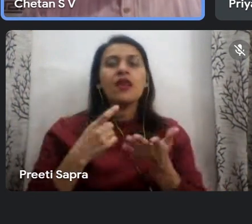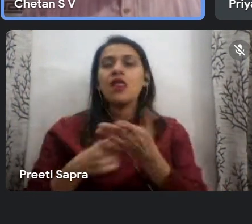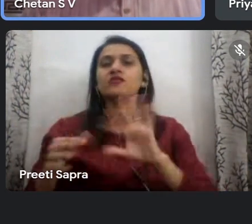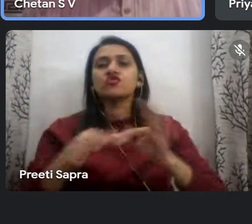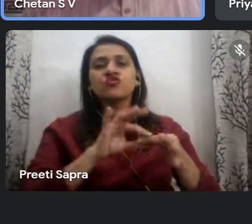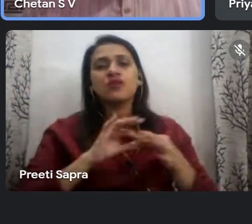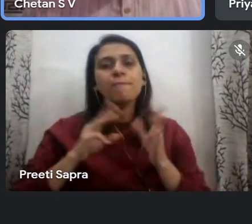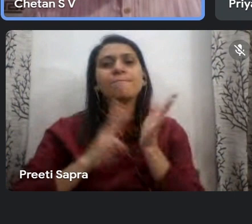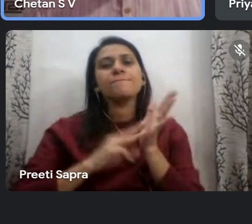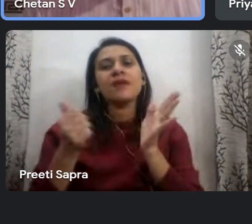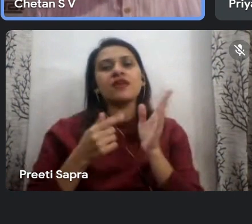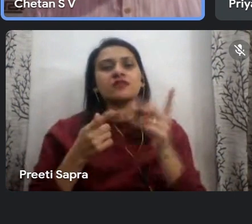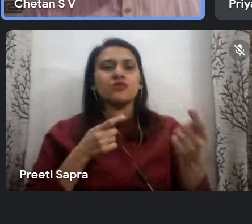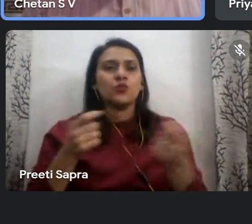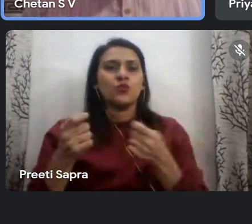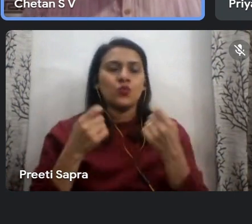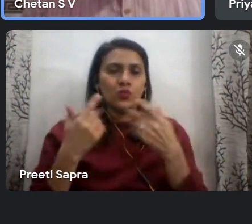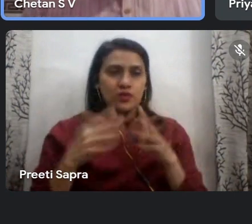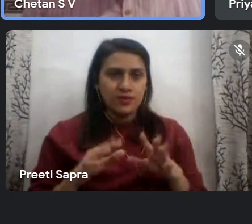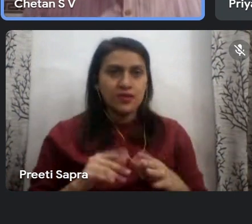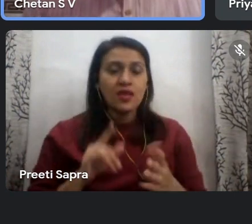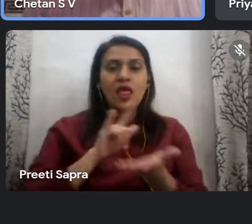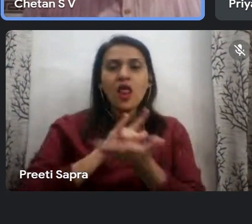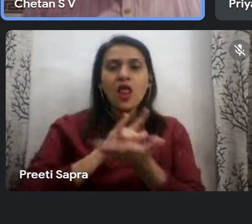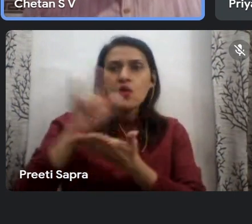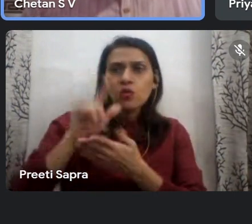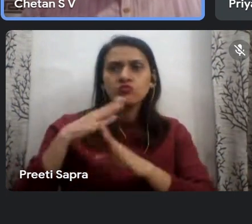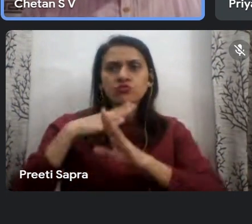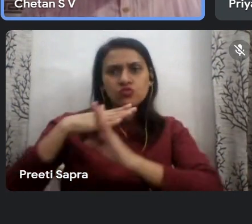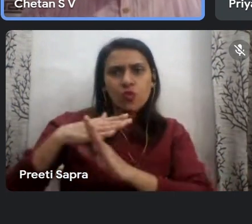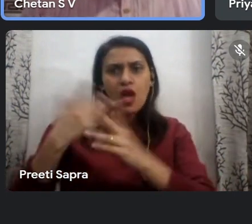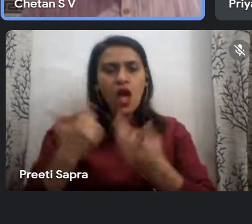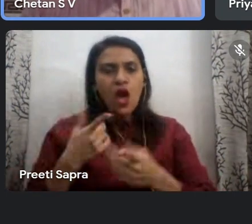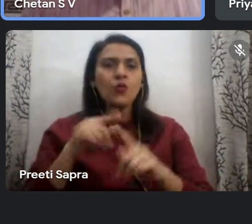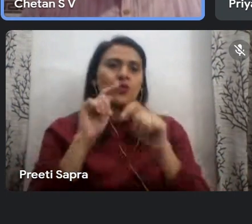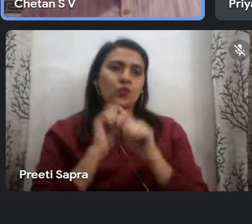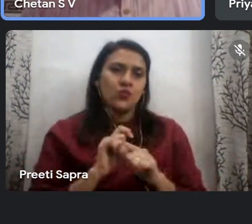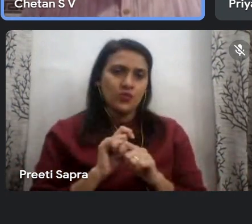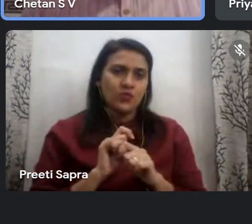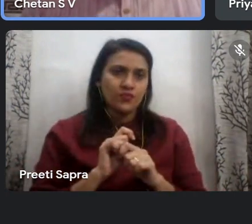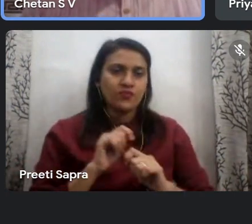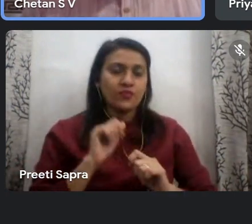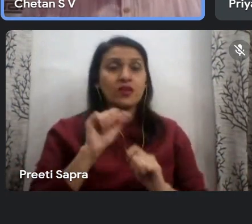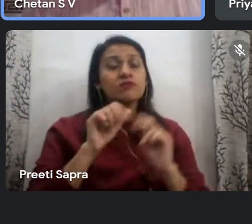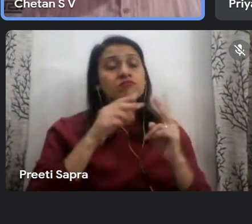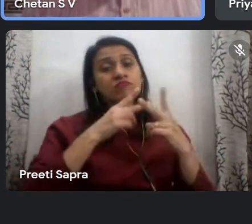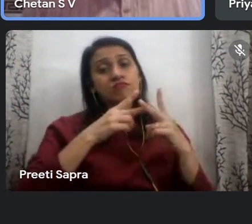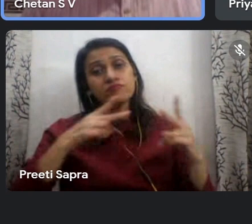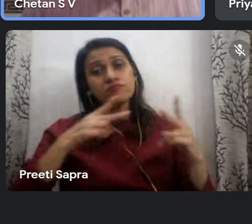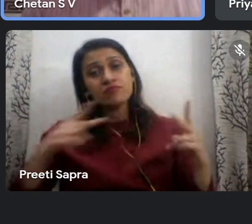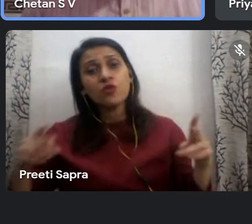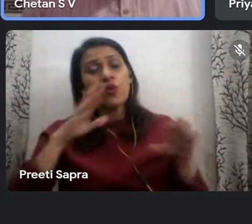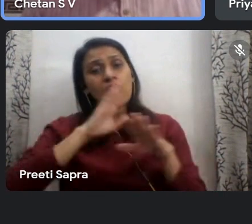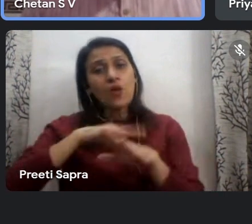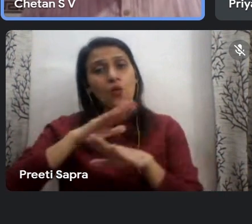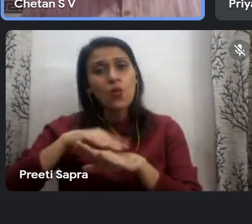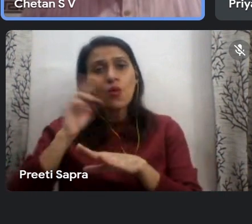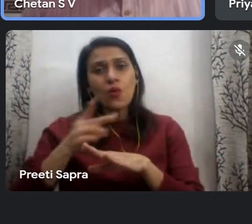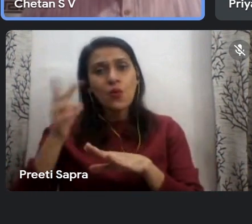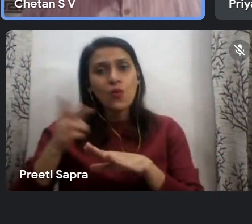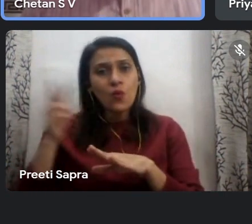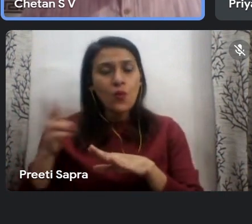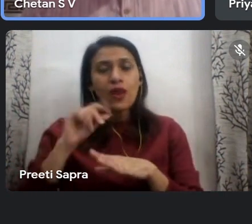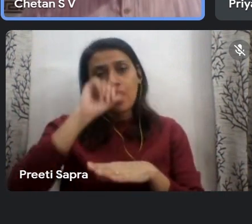and roles that incline towards airport security. Pratik's diverse experiences, including working with an Indian